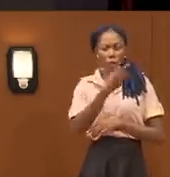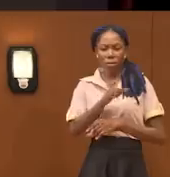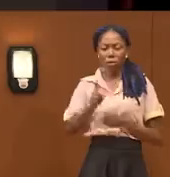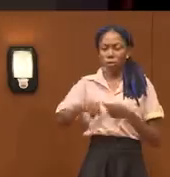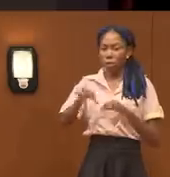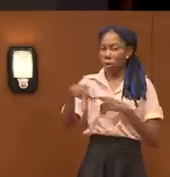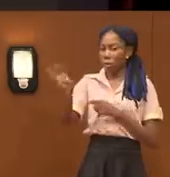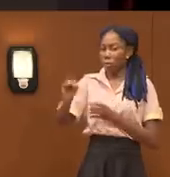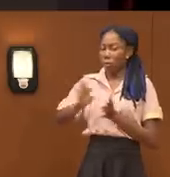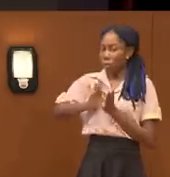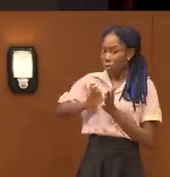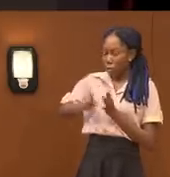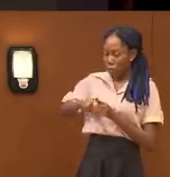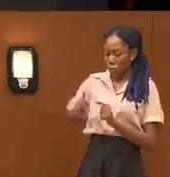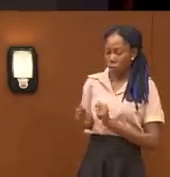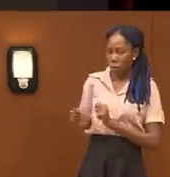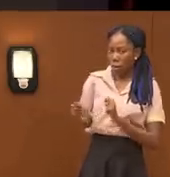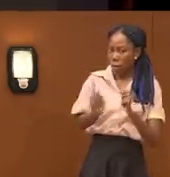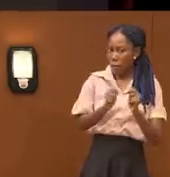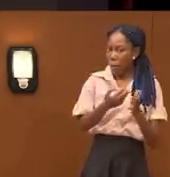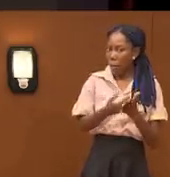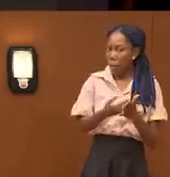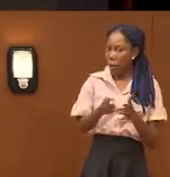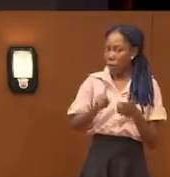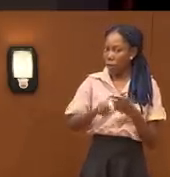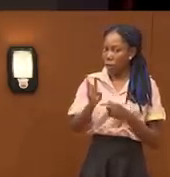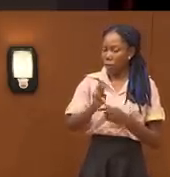number. I'll transfer the money for you.